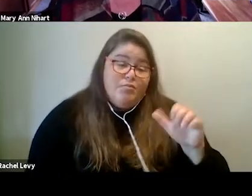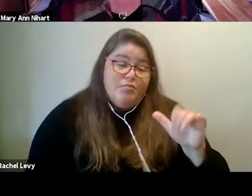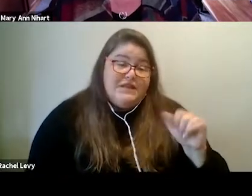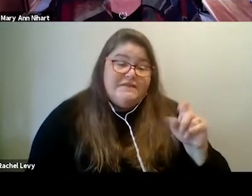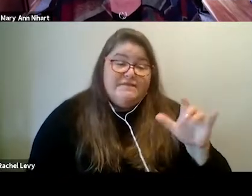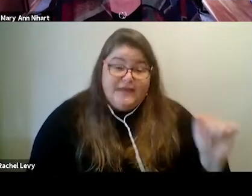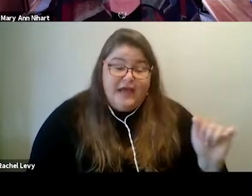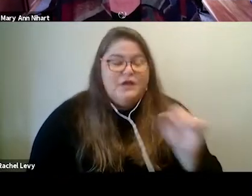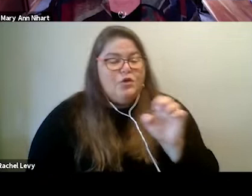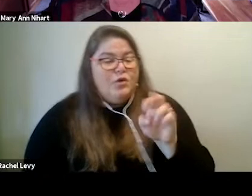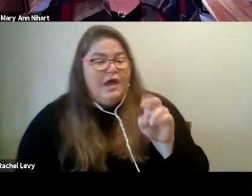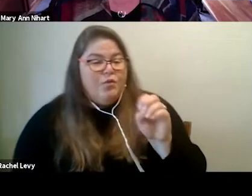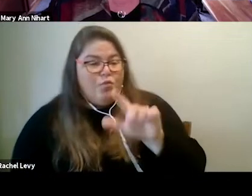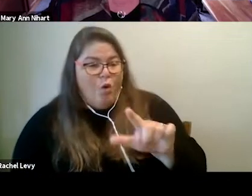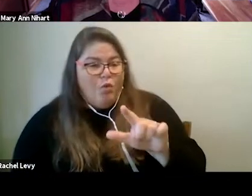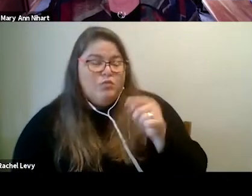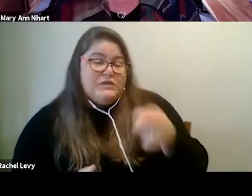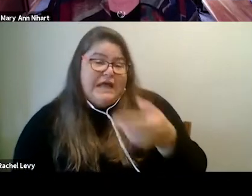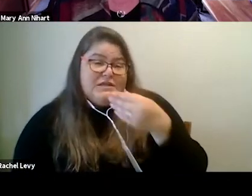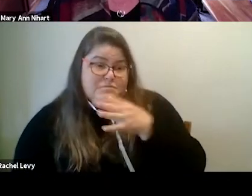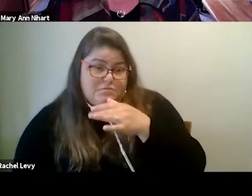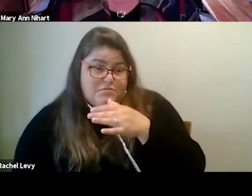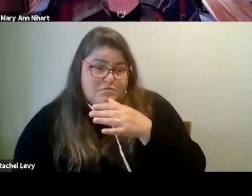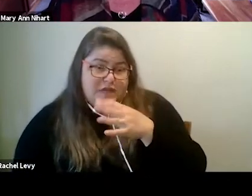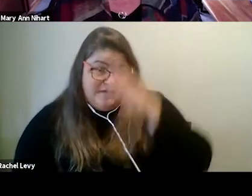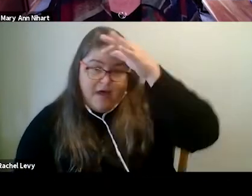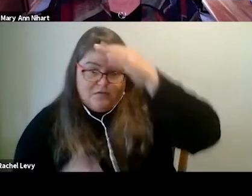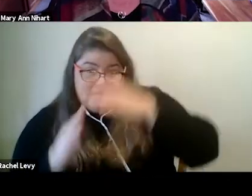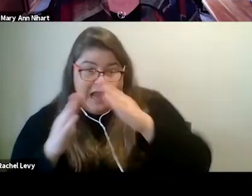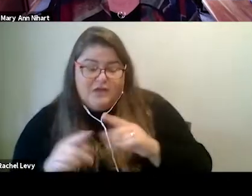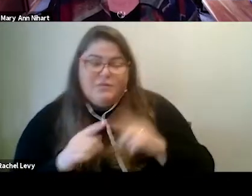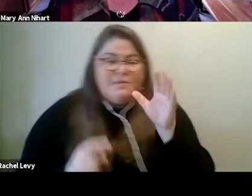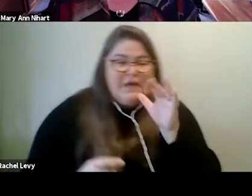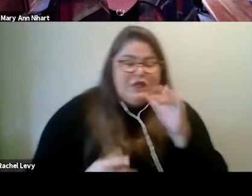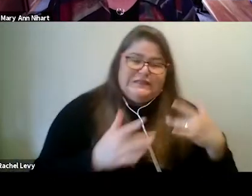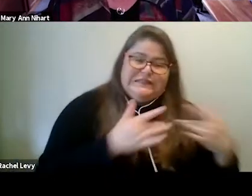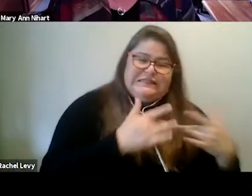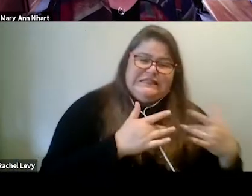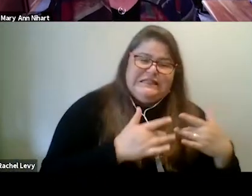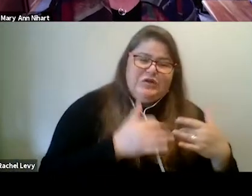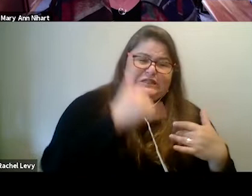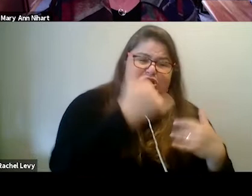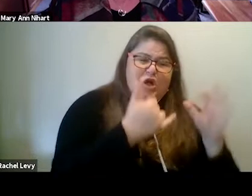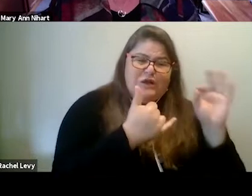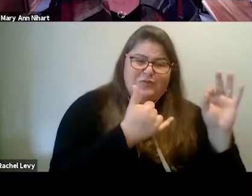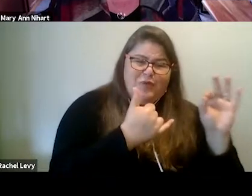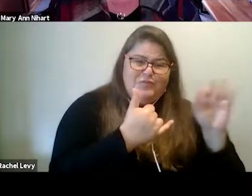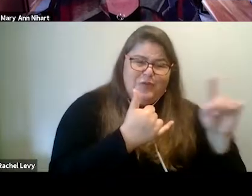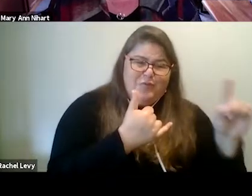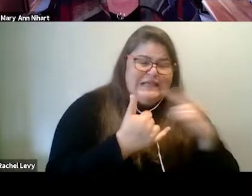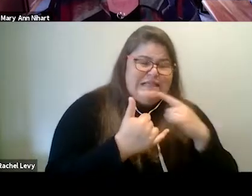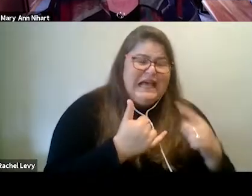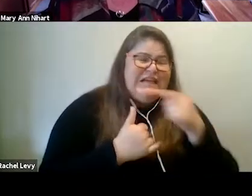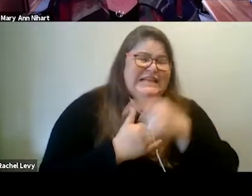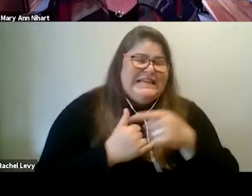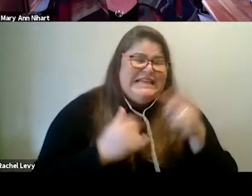but his mother became very concerned. She told the dispatcher that he was experiencing